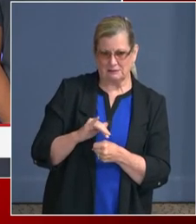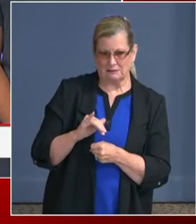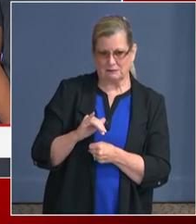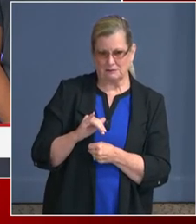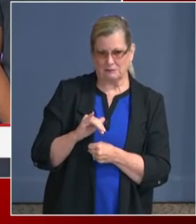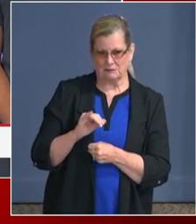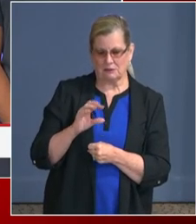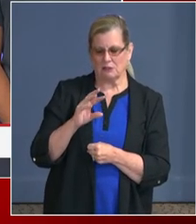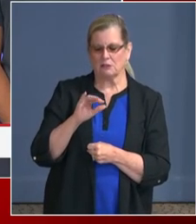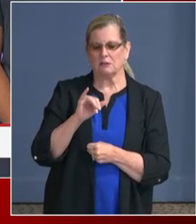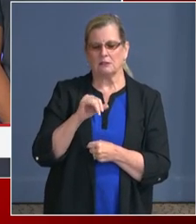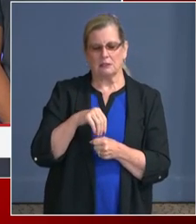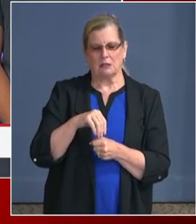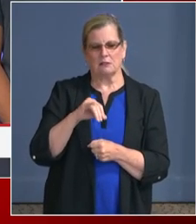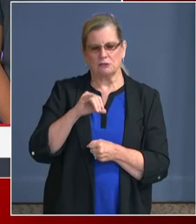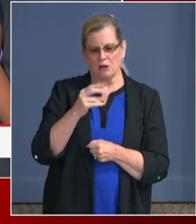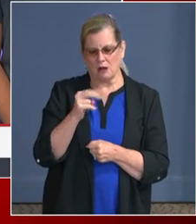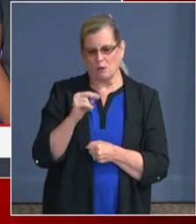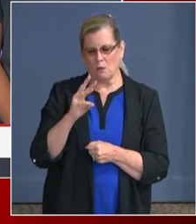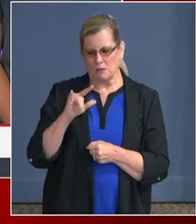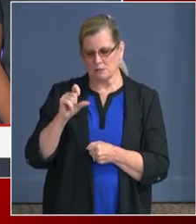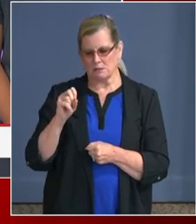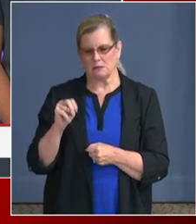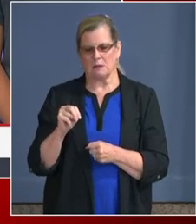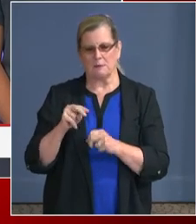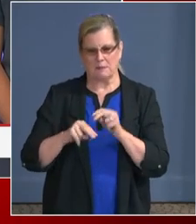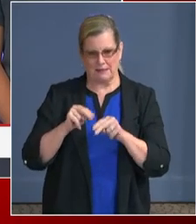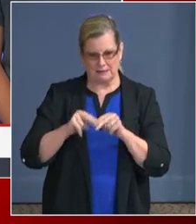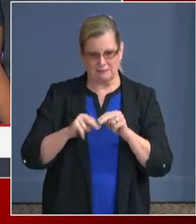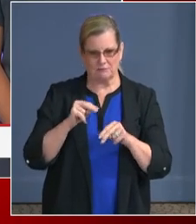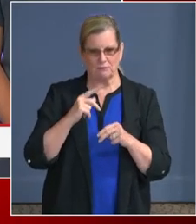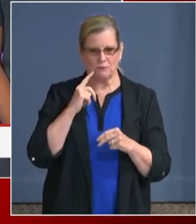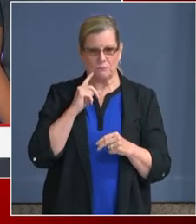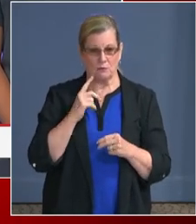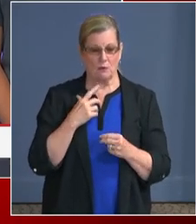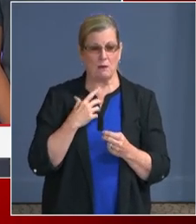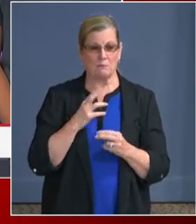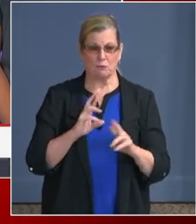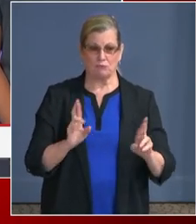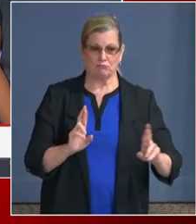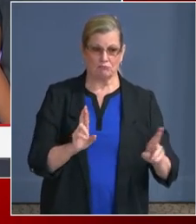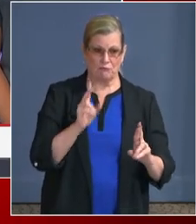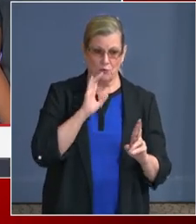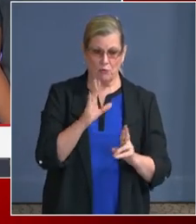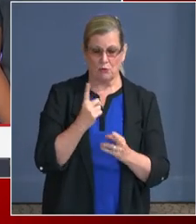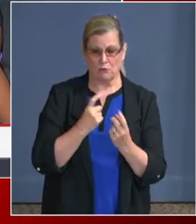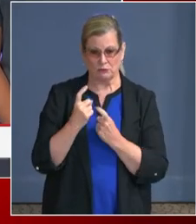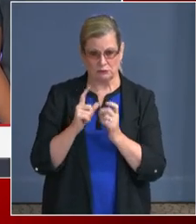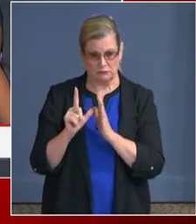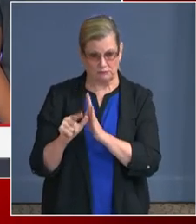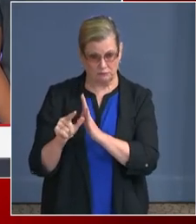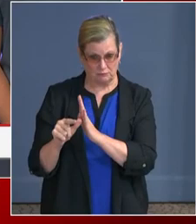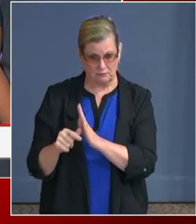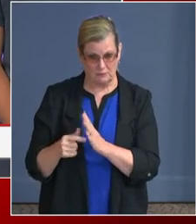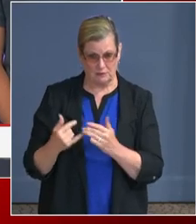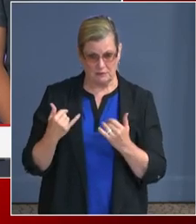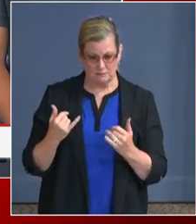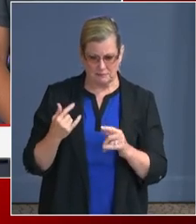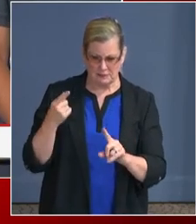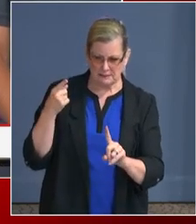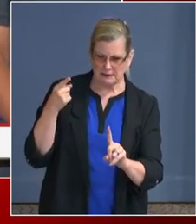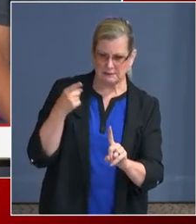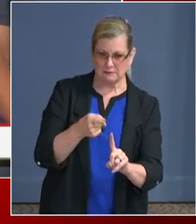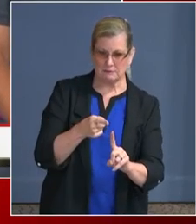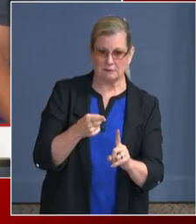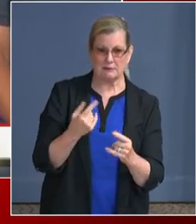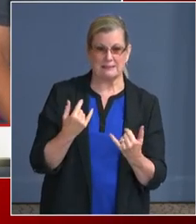be available for your questions. I want to start off with the main point of